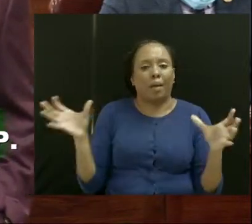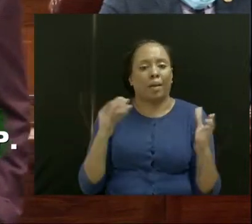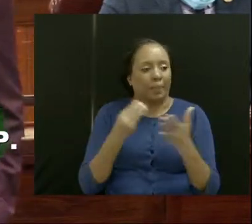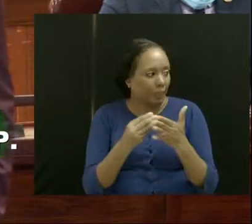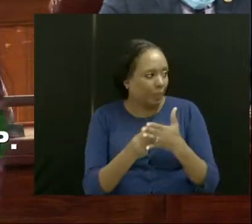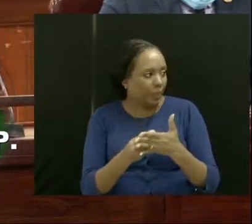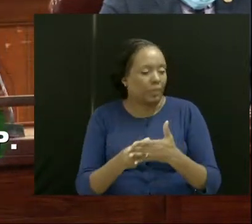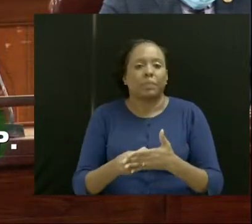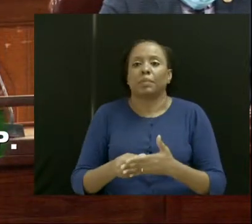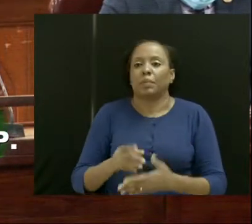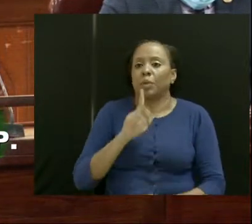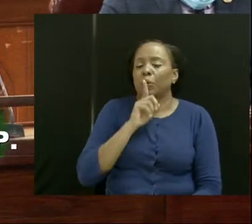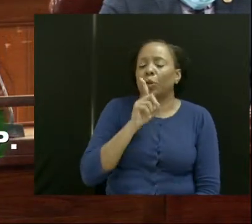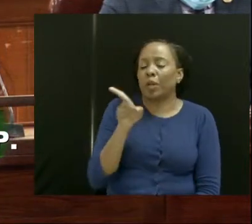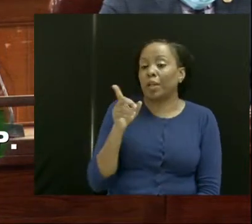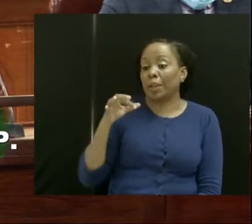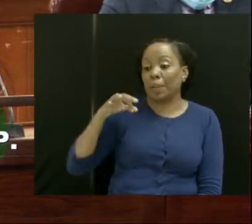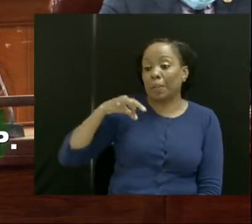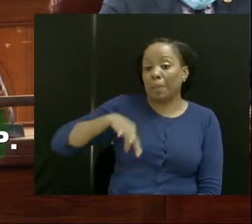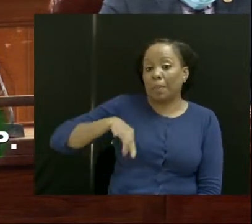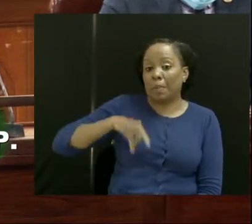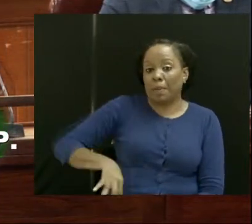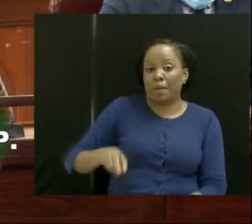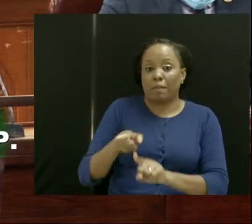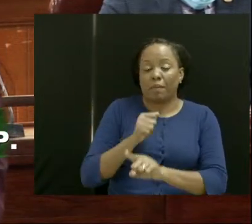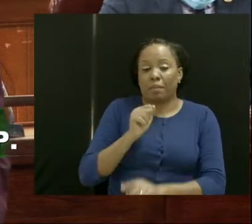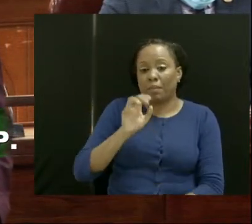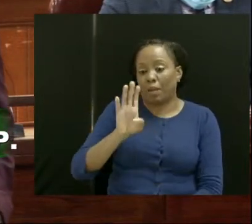who were not the intended targets,